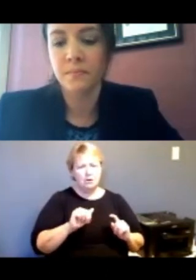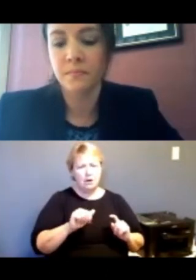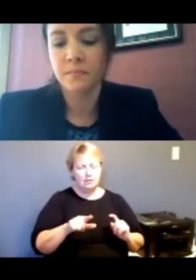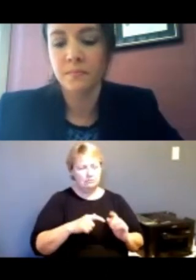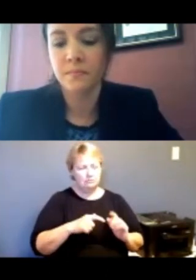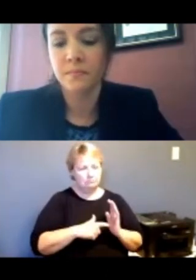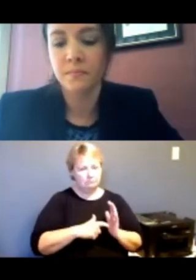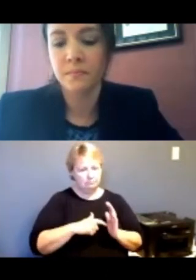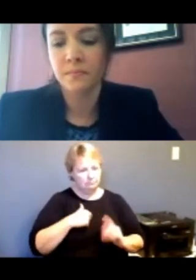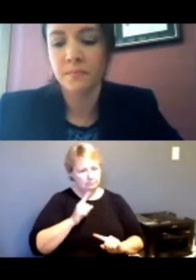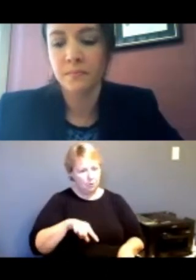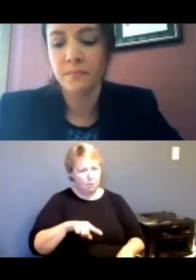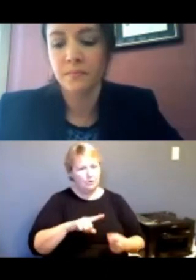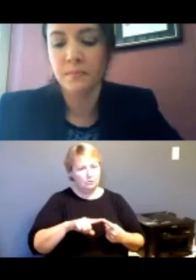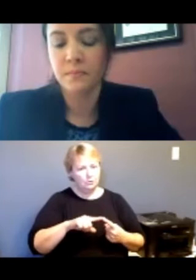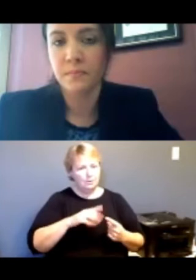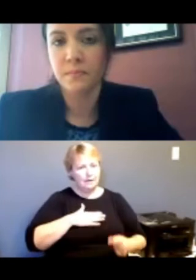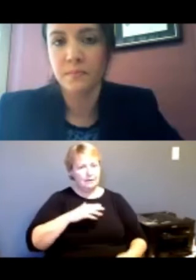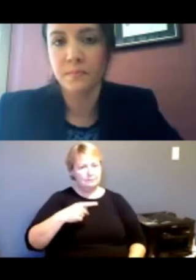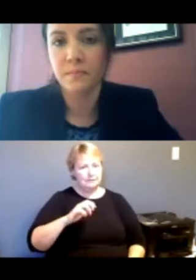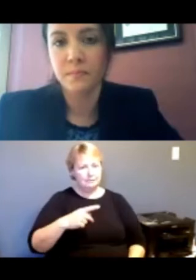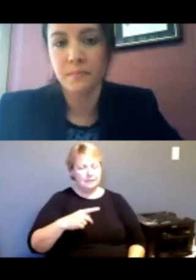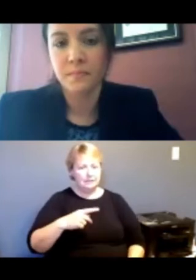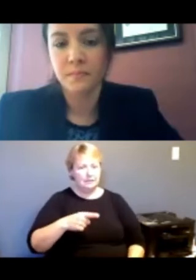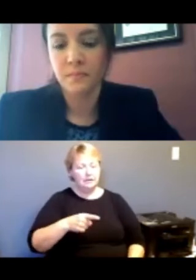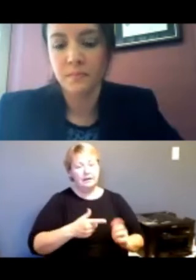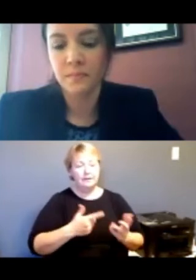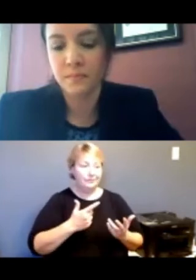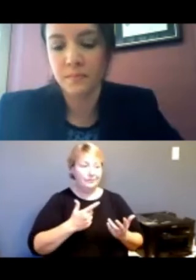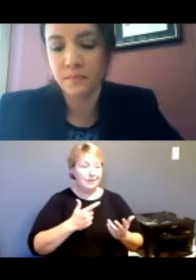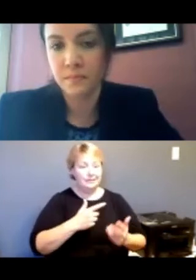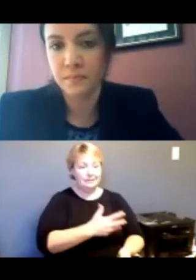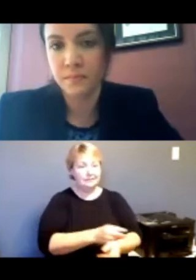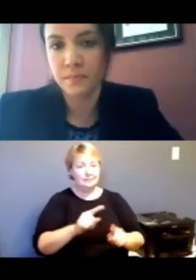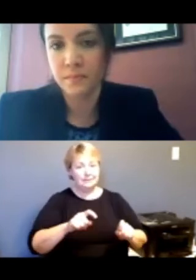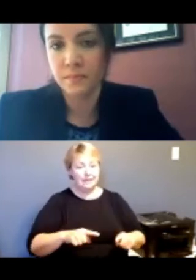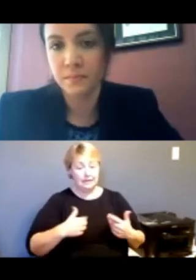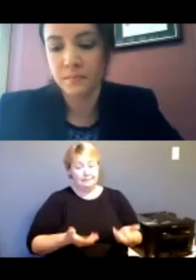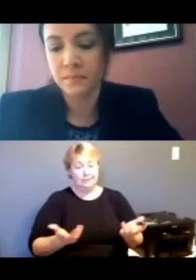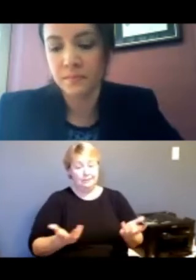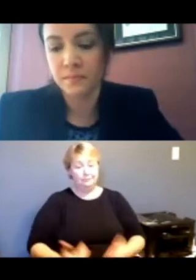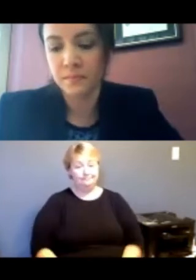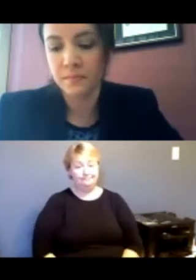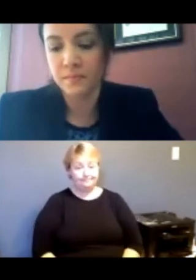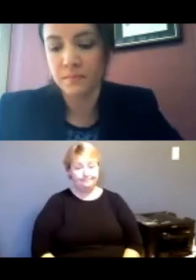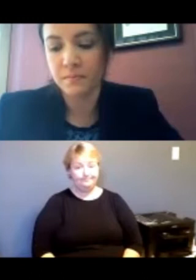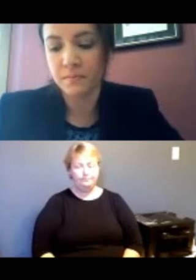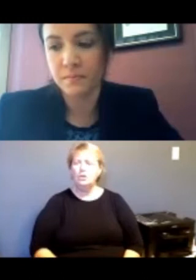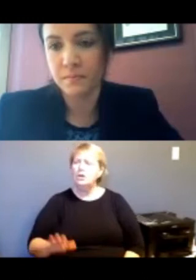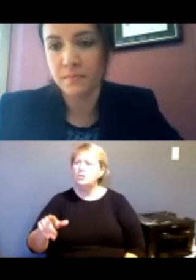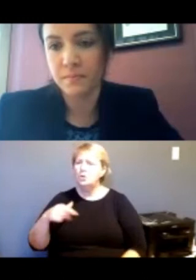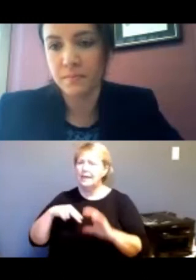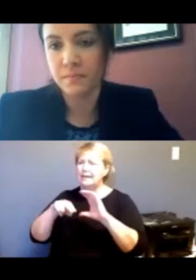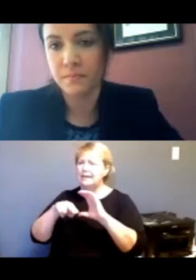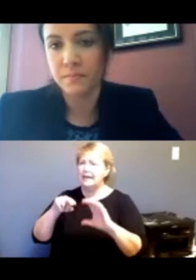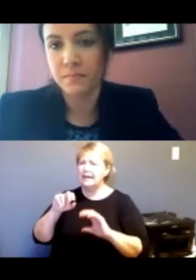go see the primary care guy, and they ran some tests, and now here I am. Okay. So, and then they did a scan and showed